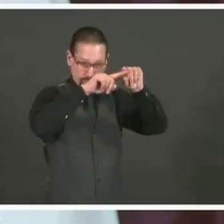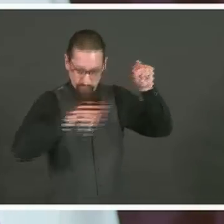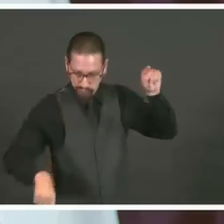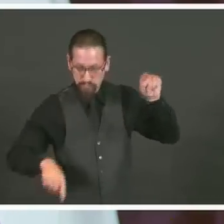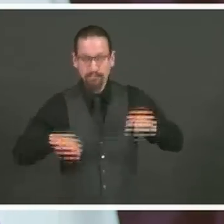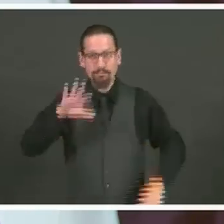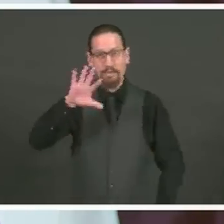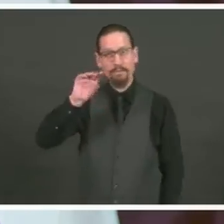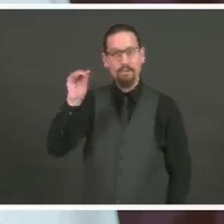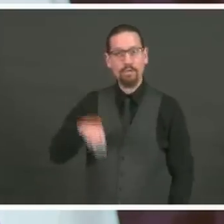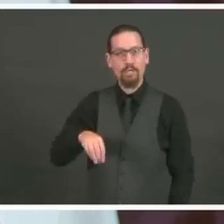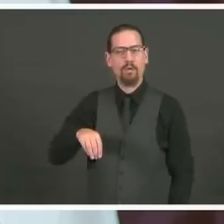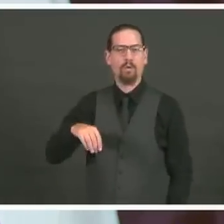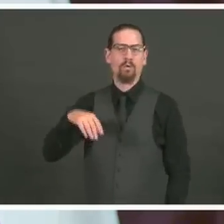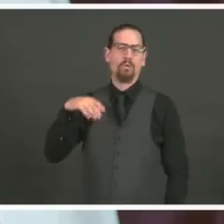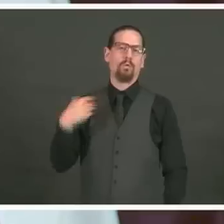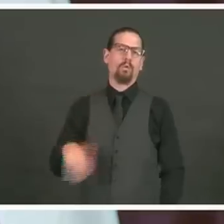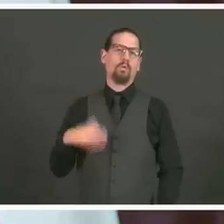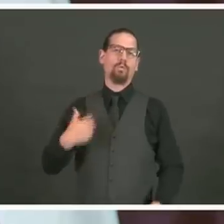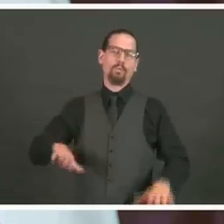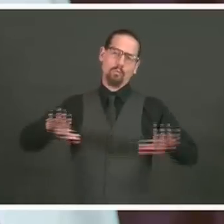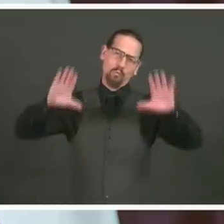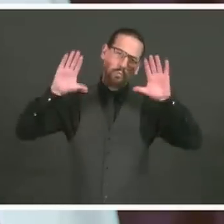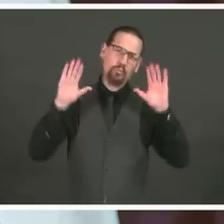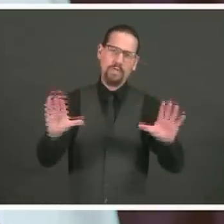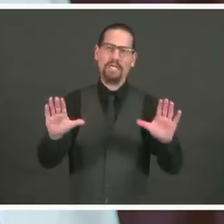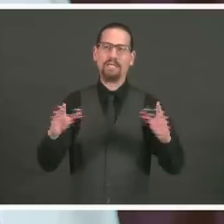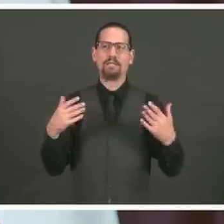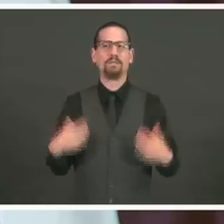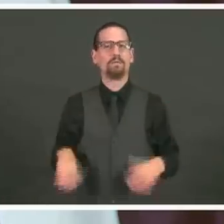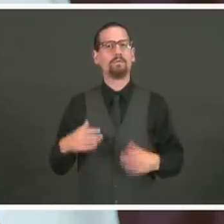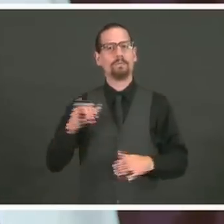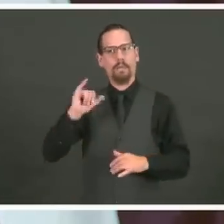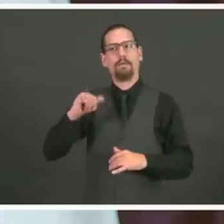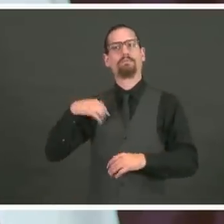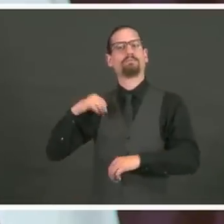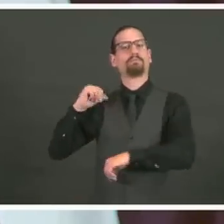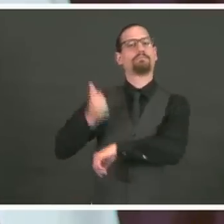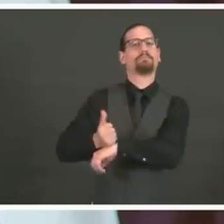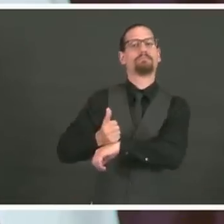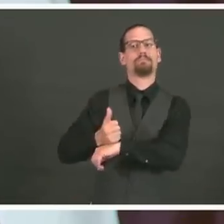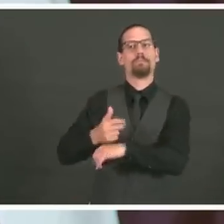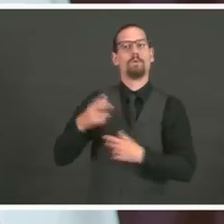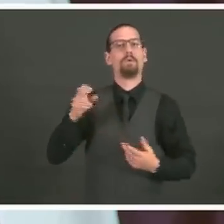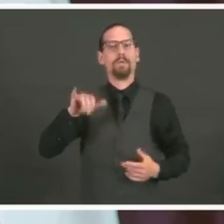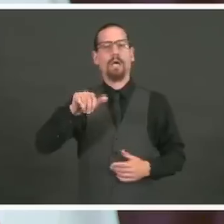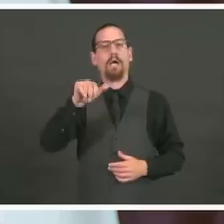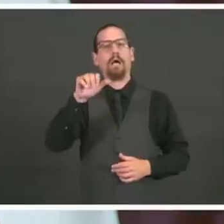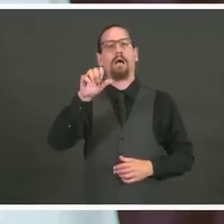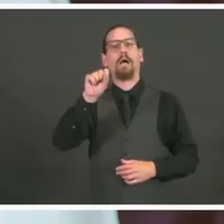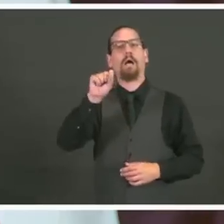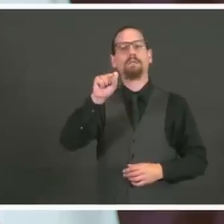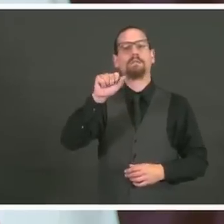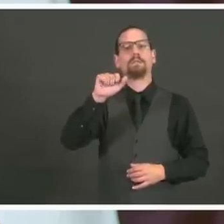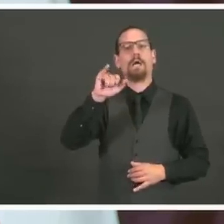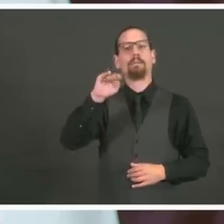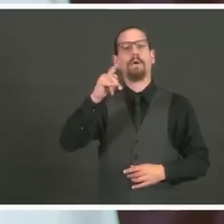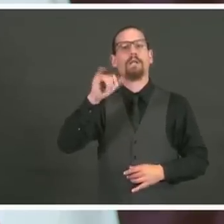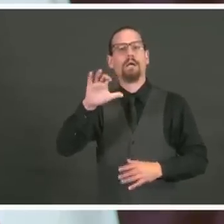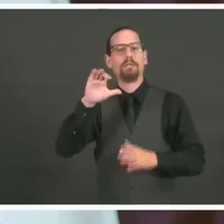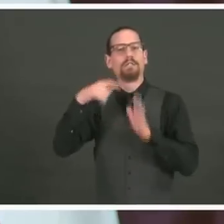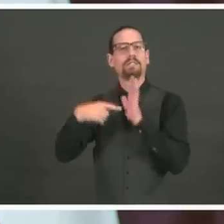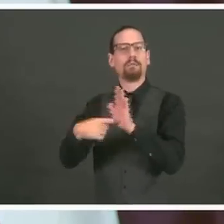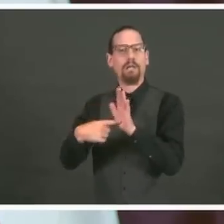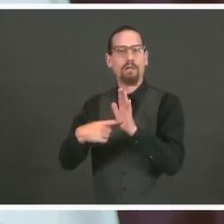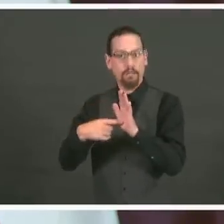And we've also launched our asymptomatic testing program to test high contact workers and younger folks. And I would encourage you to